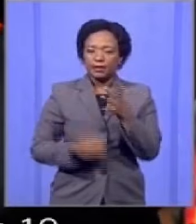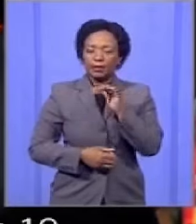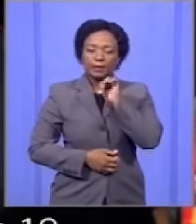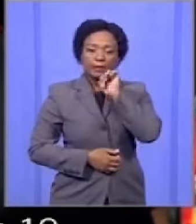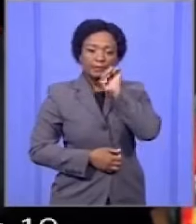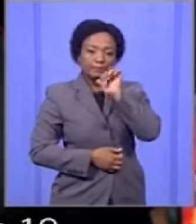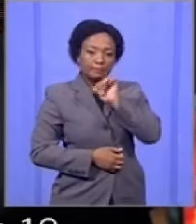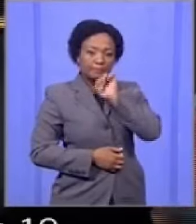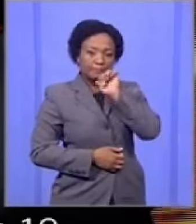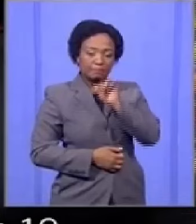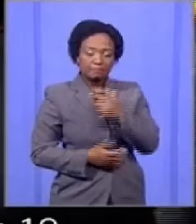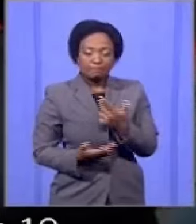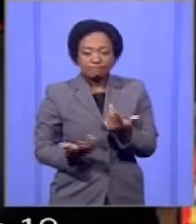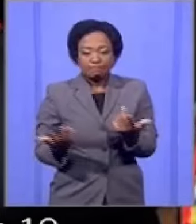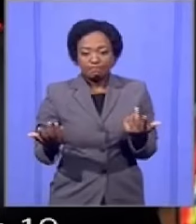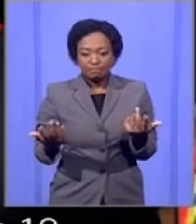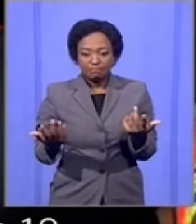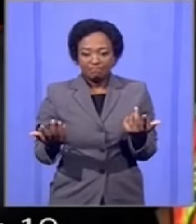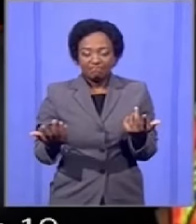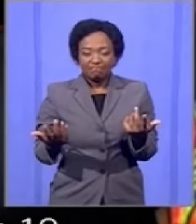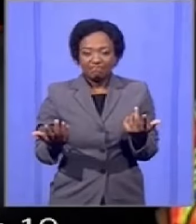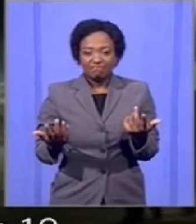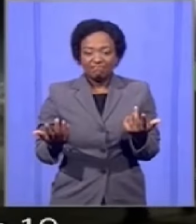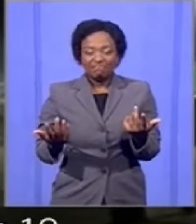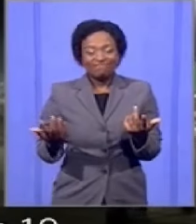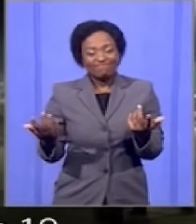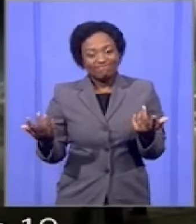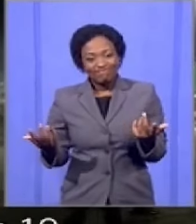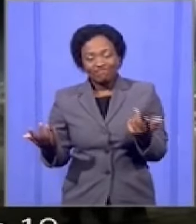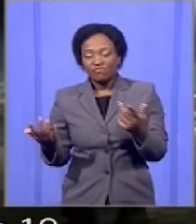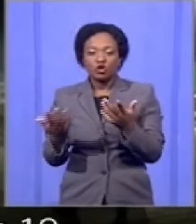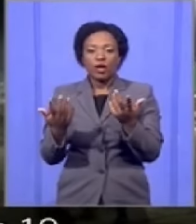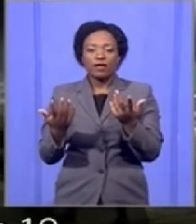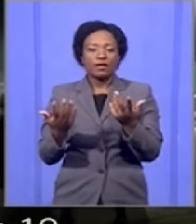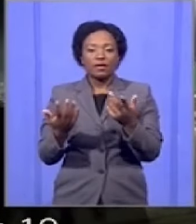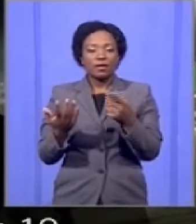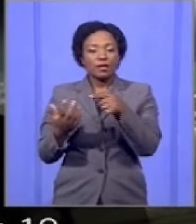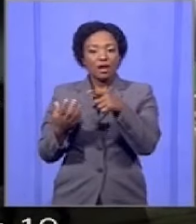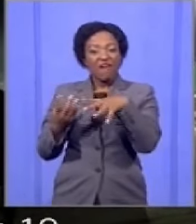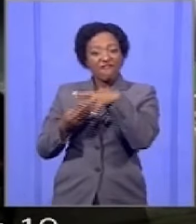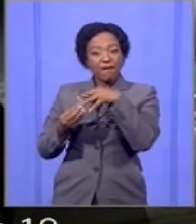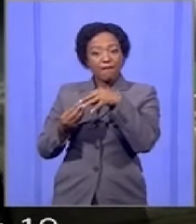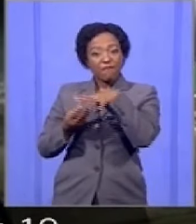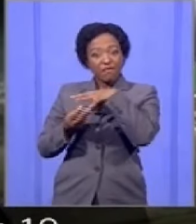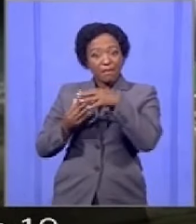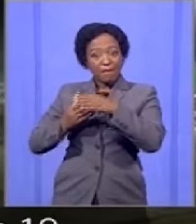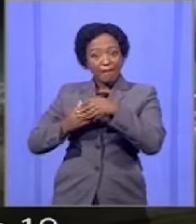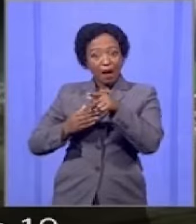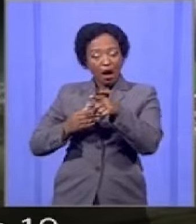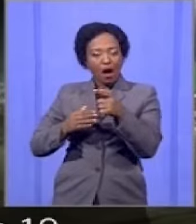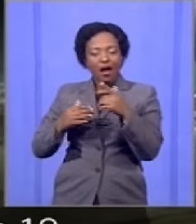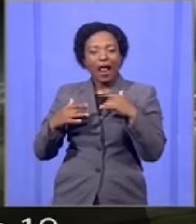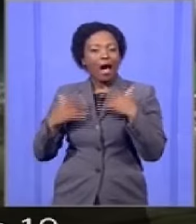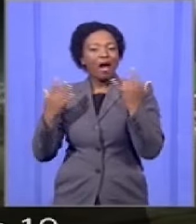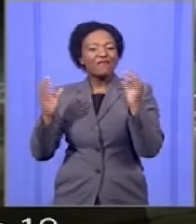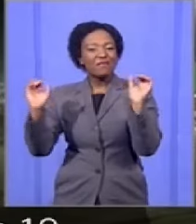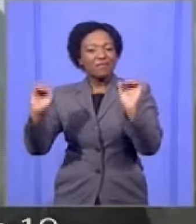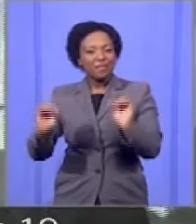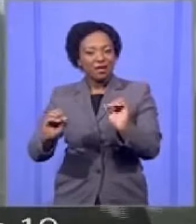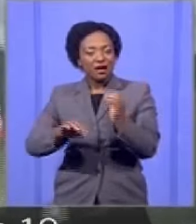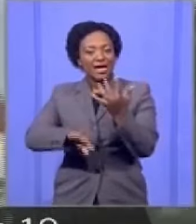you don't find your loved ones still alive, but to